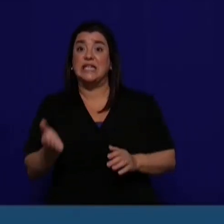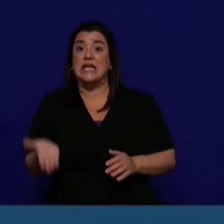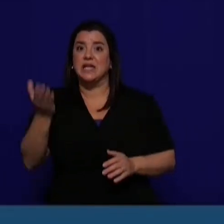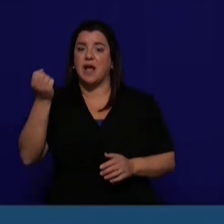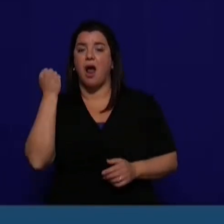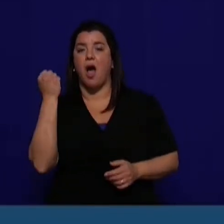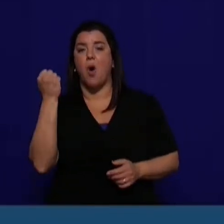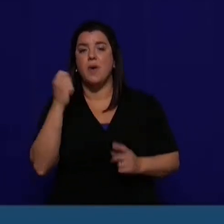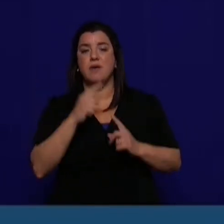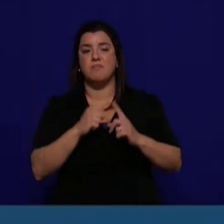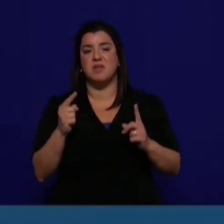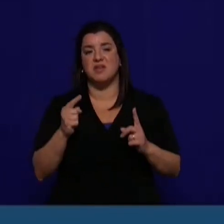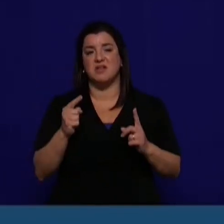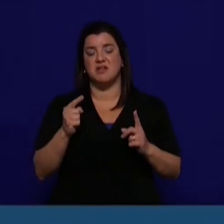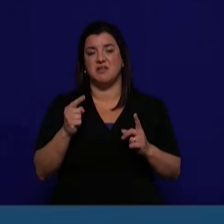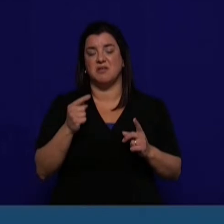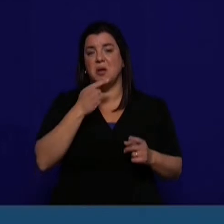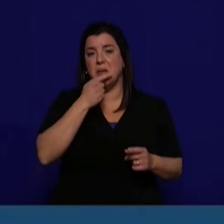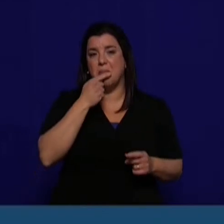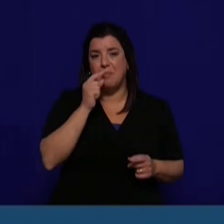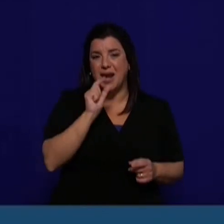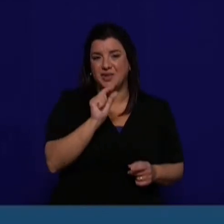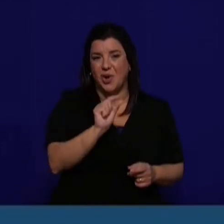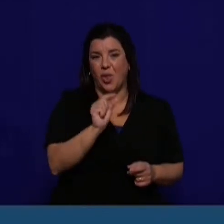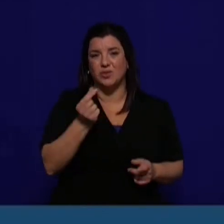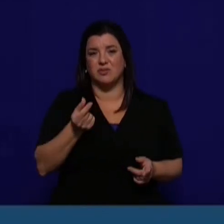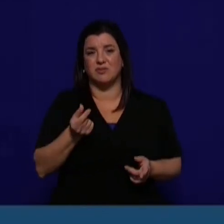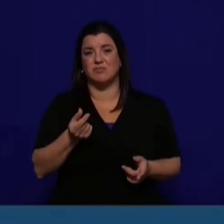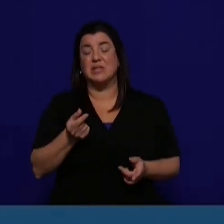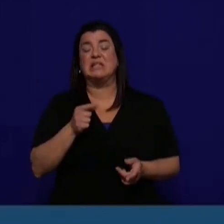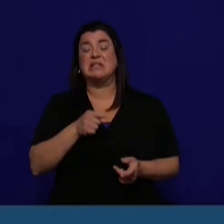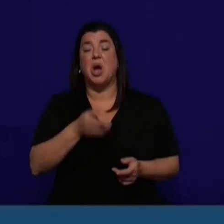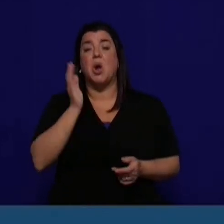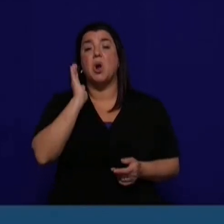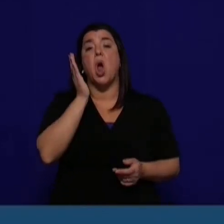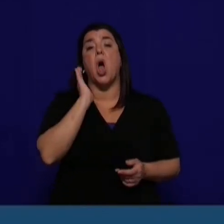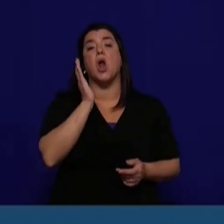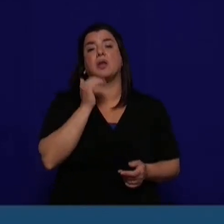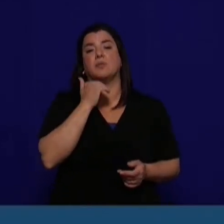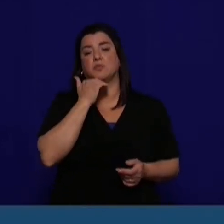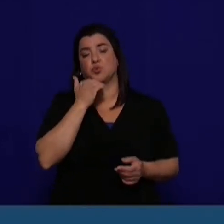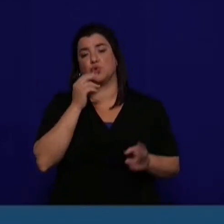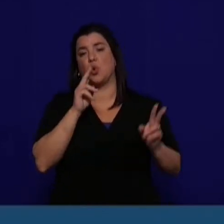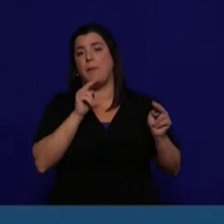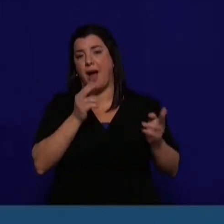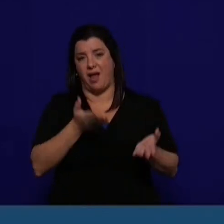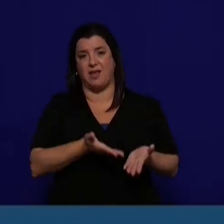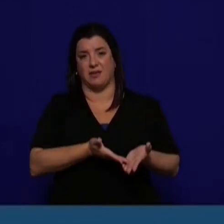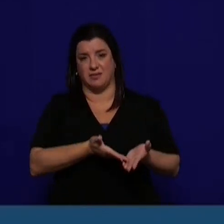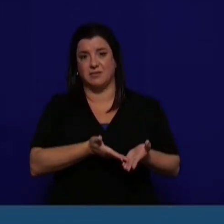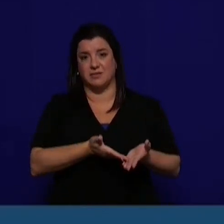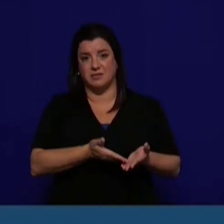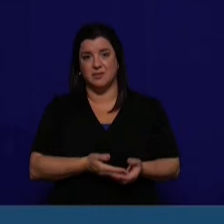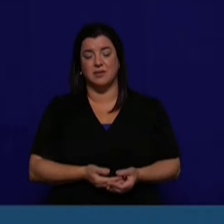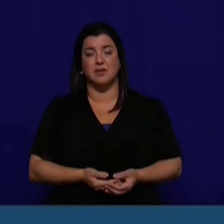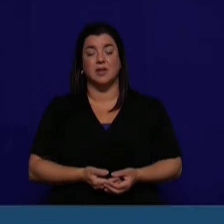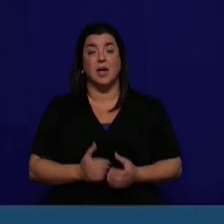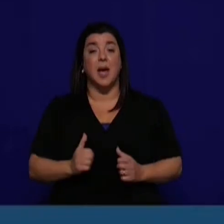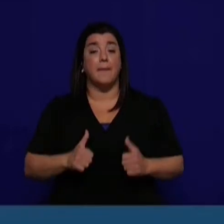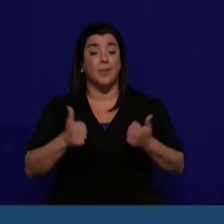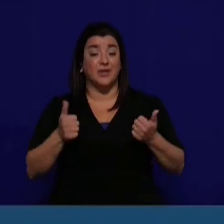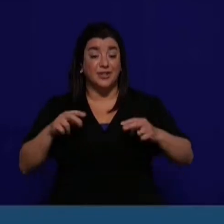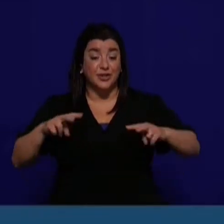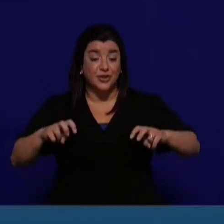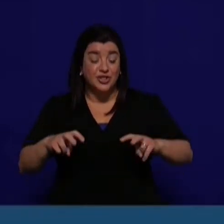għoli milli inti dawn il-side effects li huma rari ħafna. L-importanti wkoll hija li mill-istudji li raw li ma